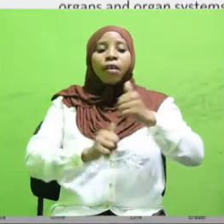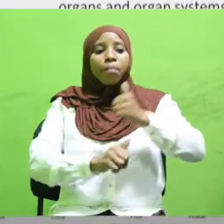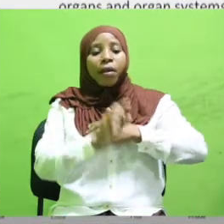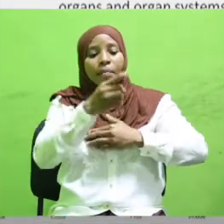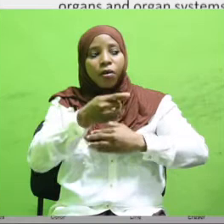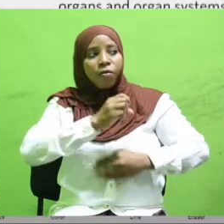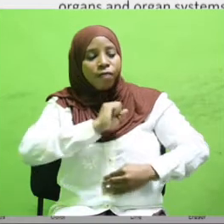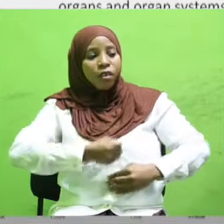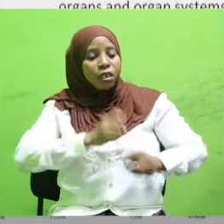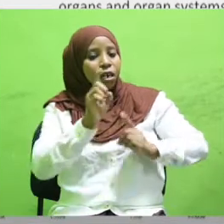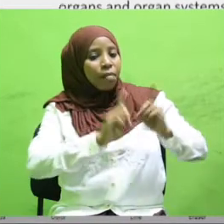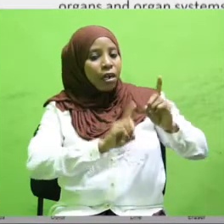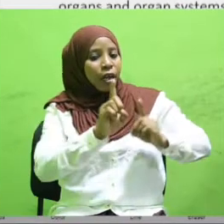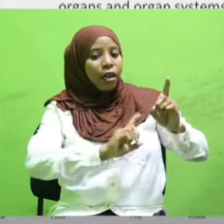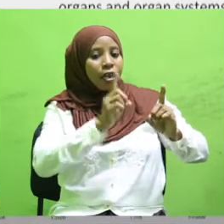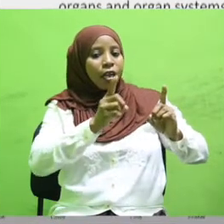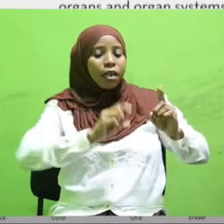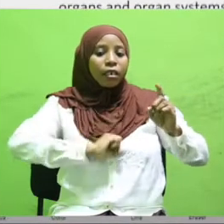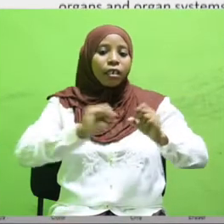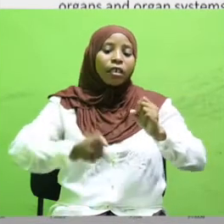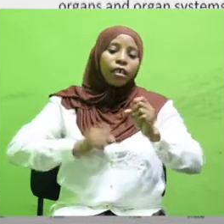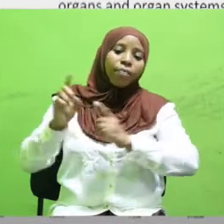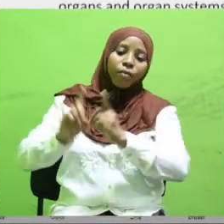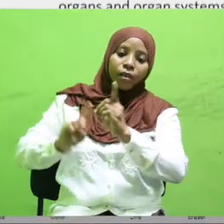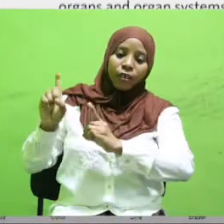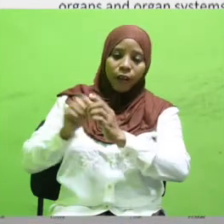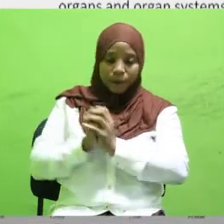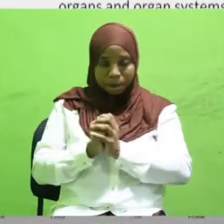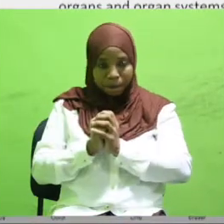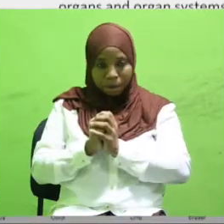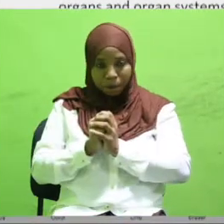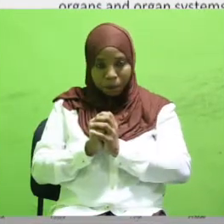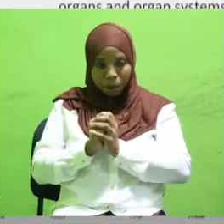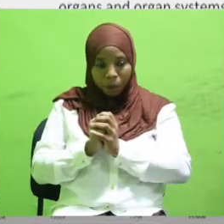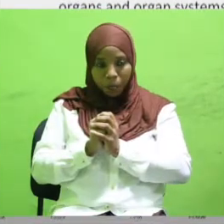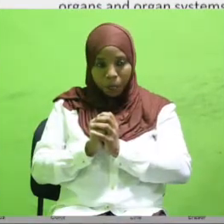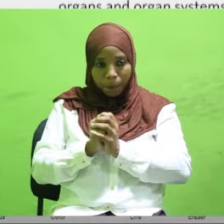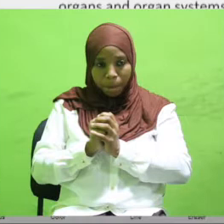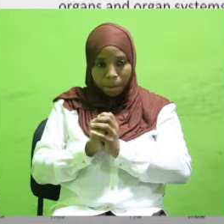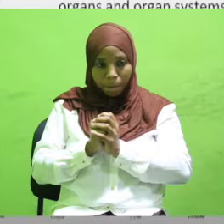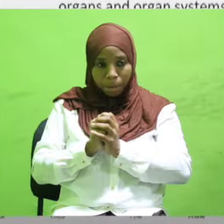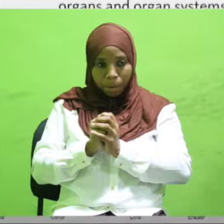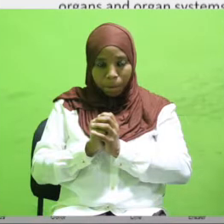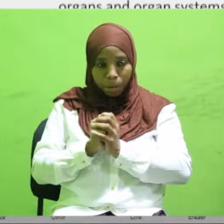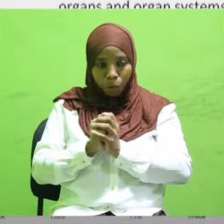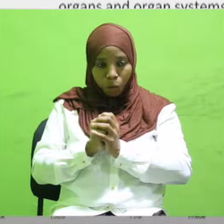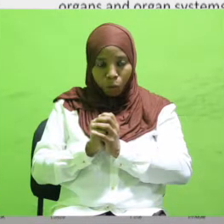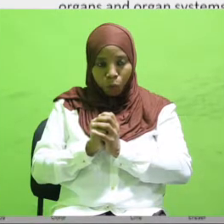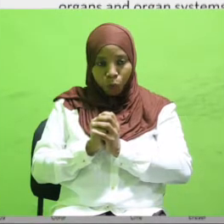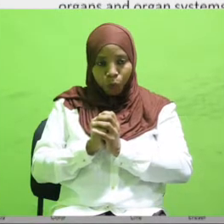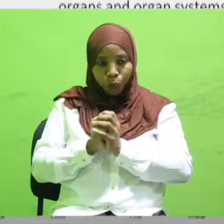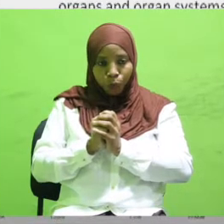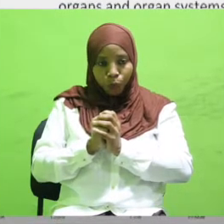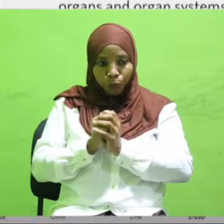of kingdom plantae. So in answering a question like this, we can simply